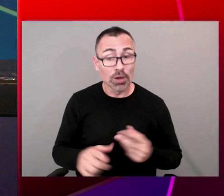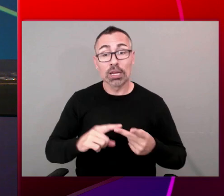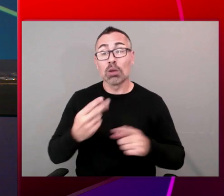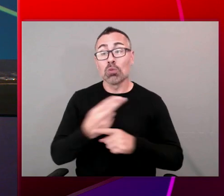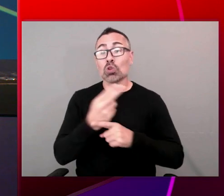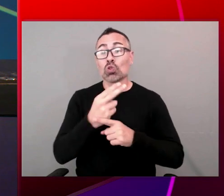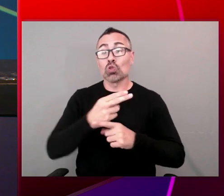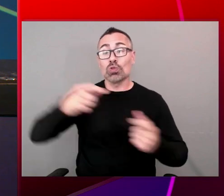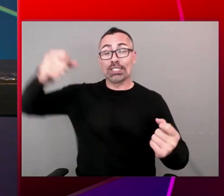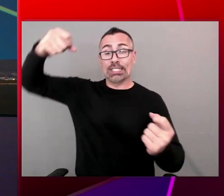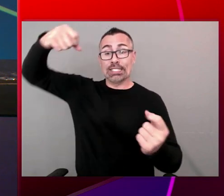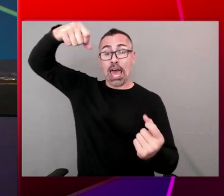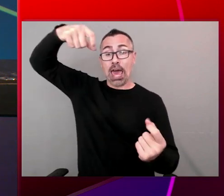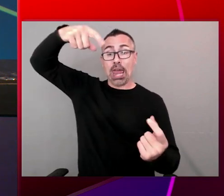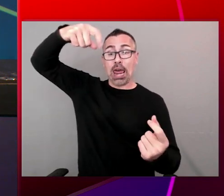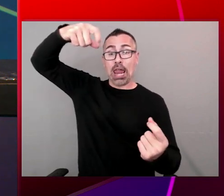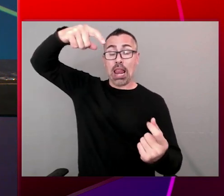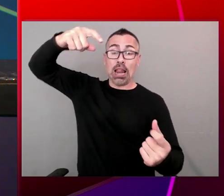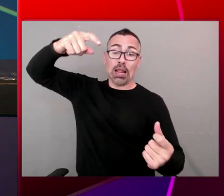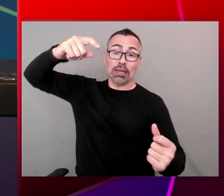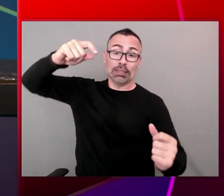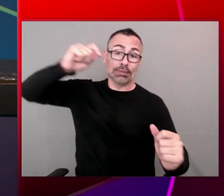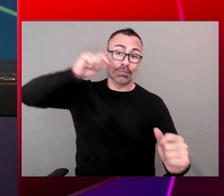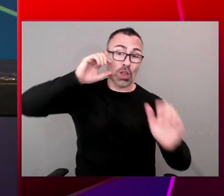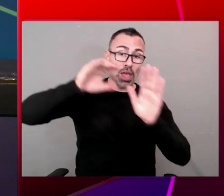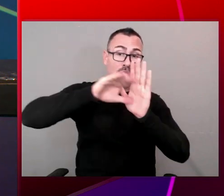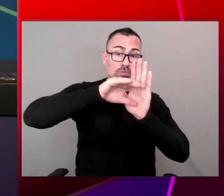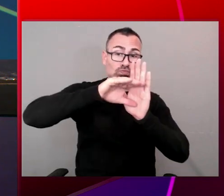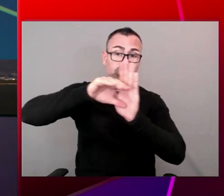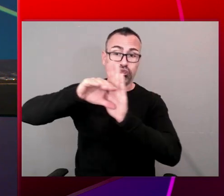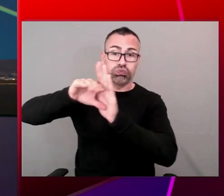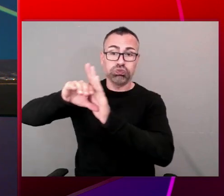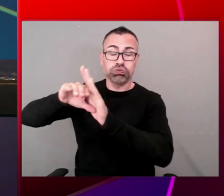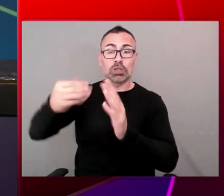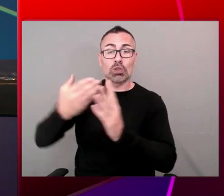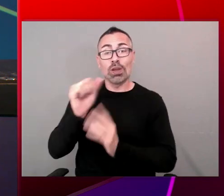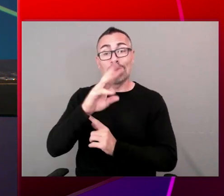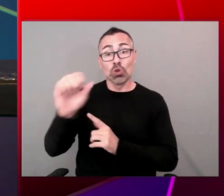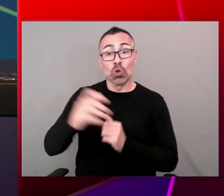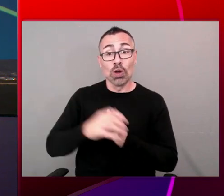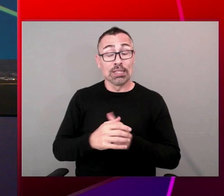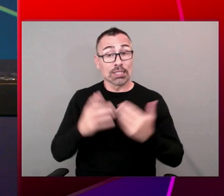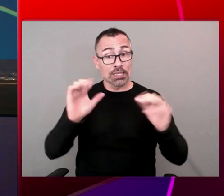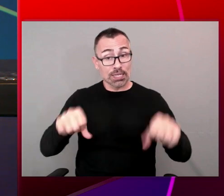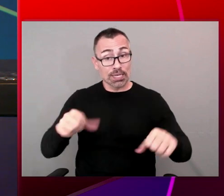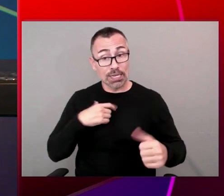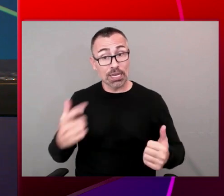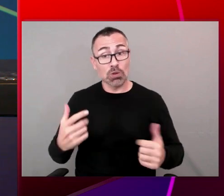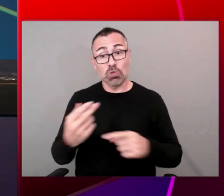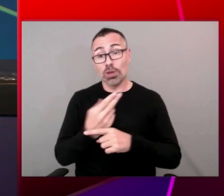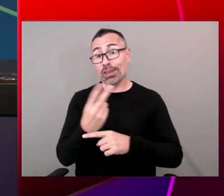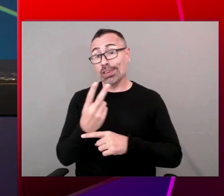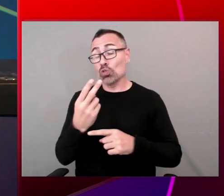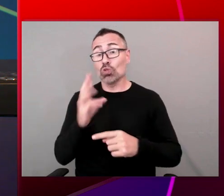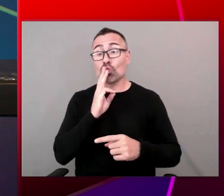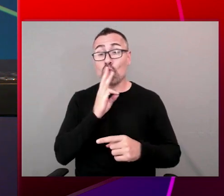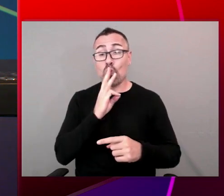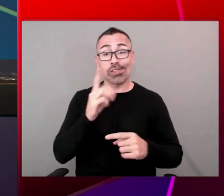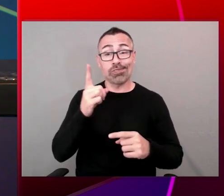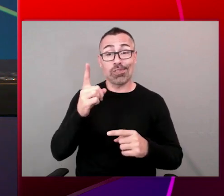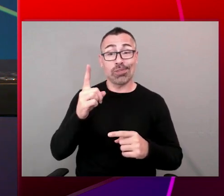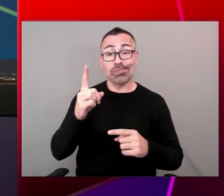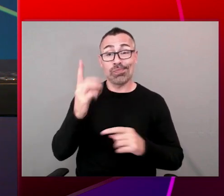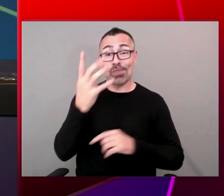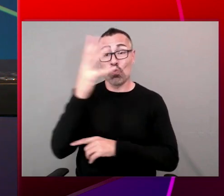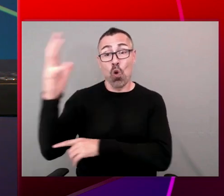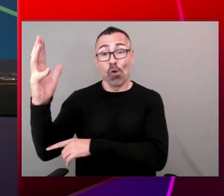make sure that if we've built a wetland in a remote area or restored a forest that provides water downstream, that